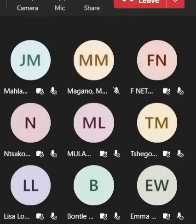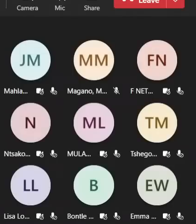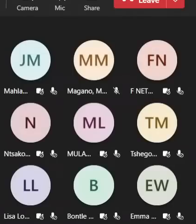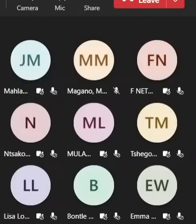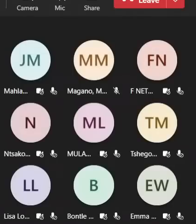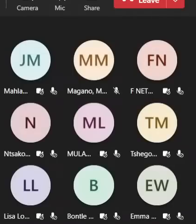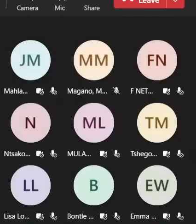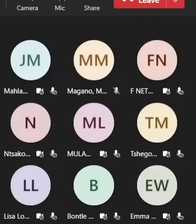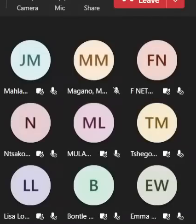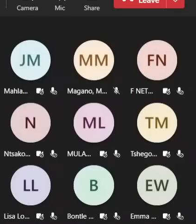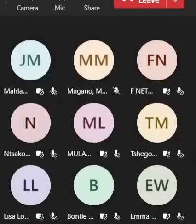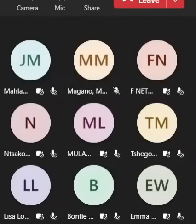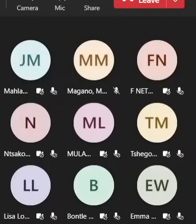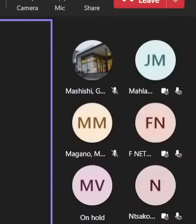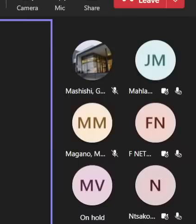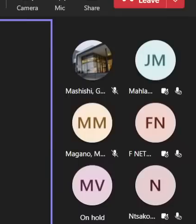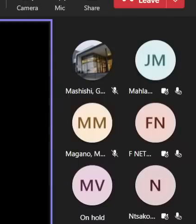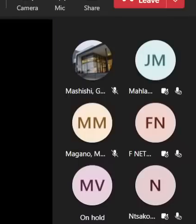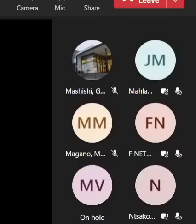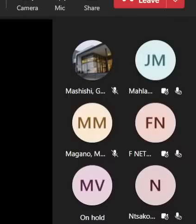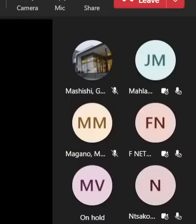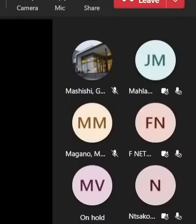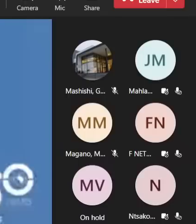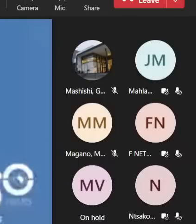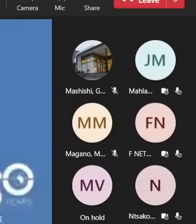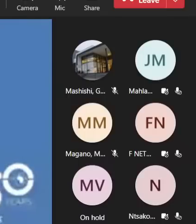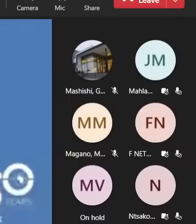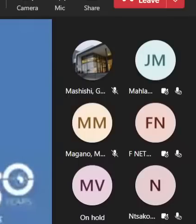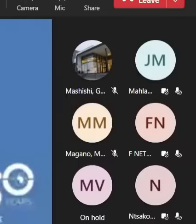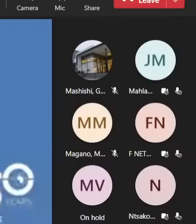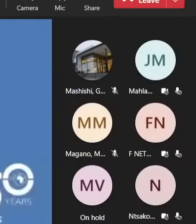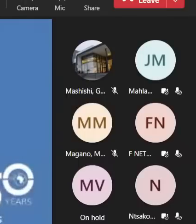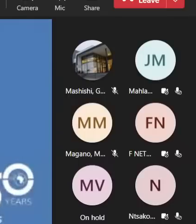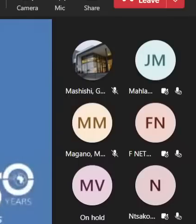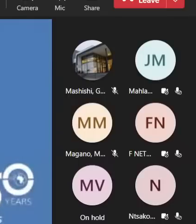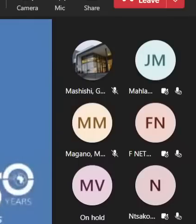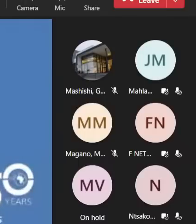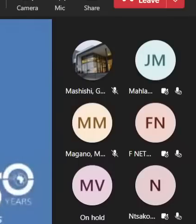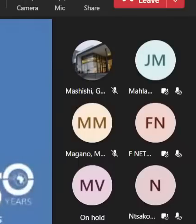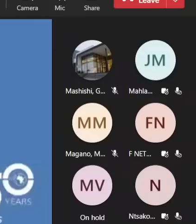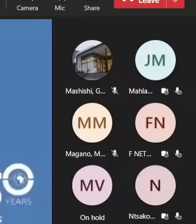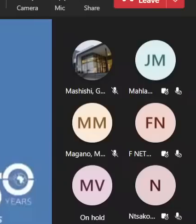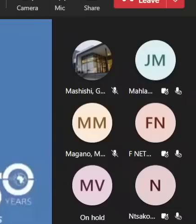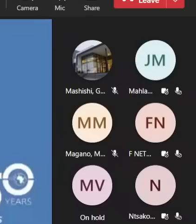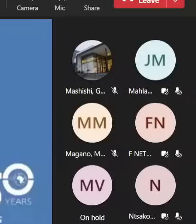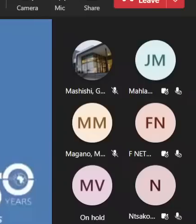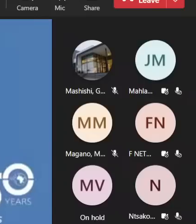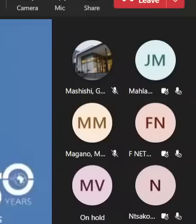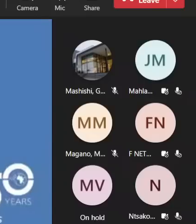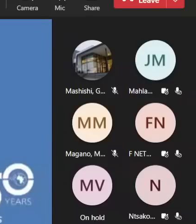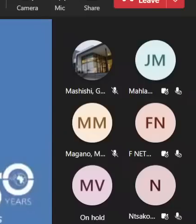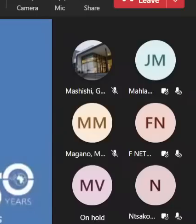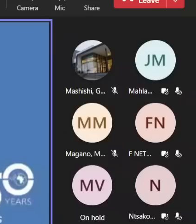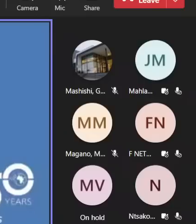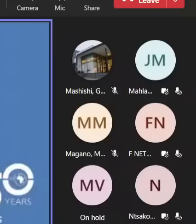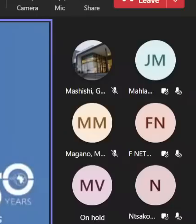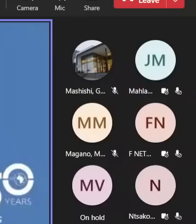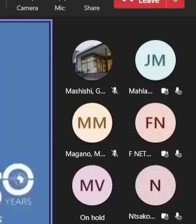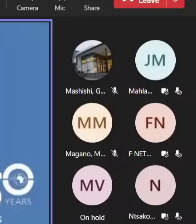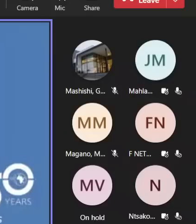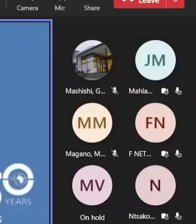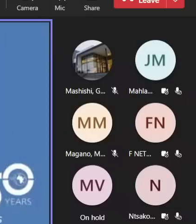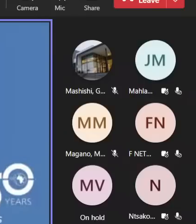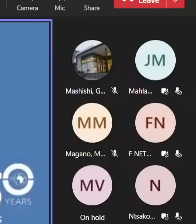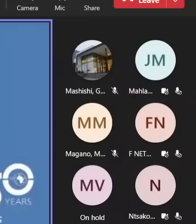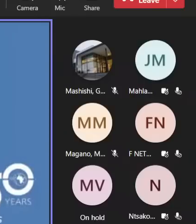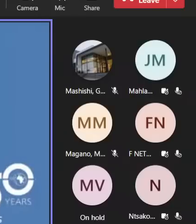great African university. Ladies and gentlemen, the first item that